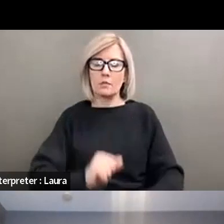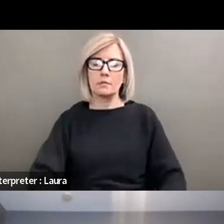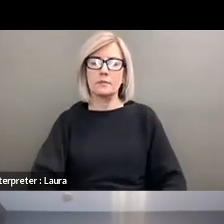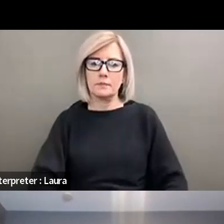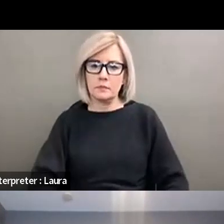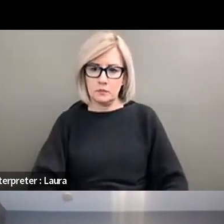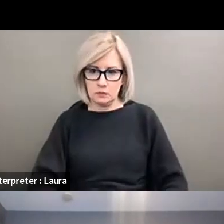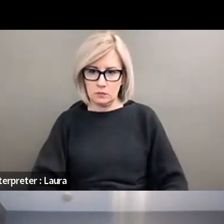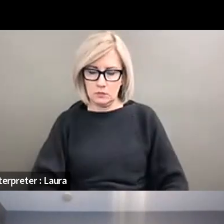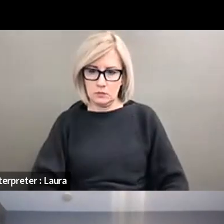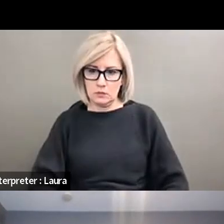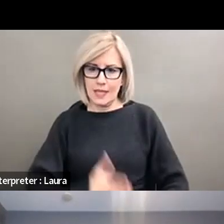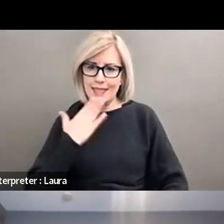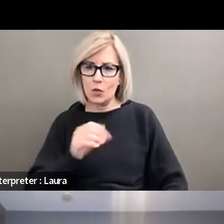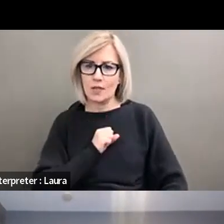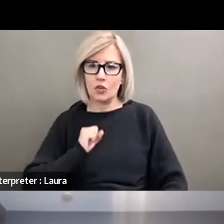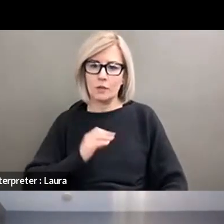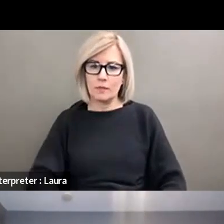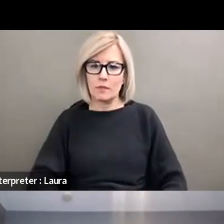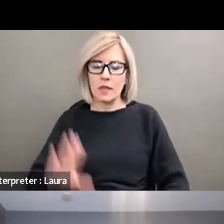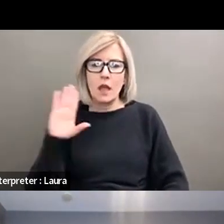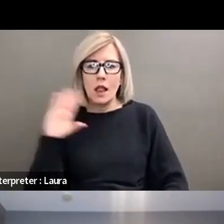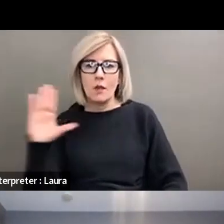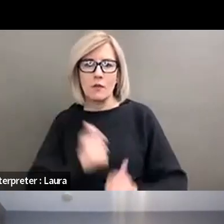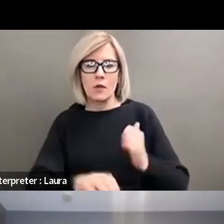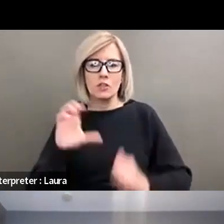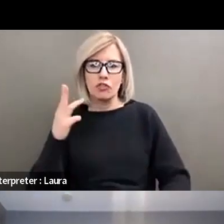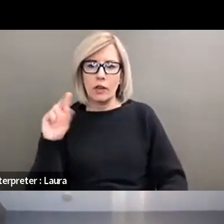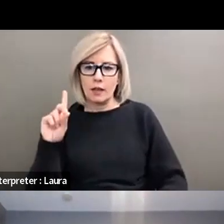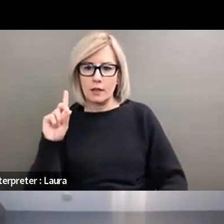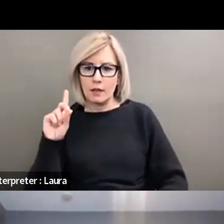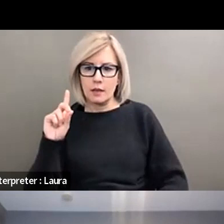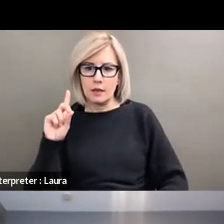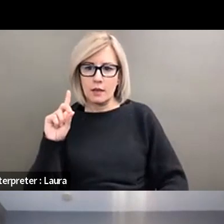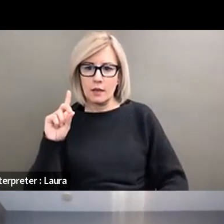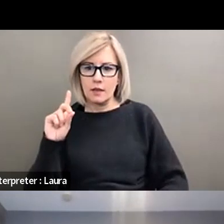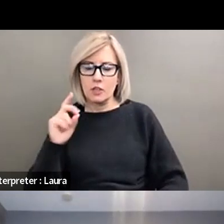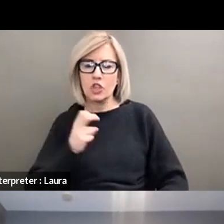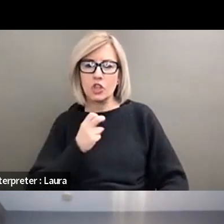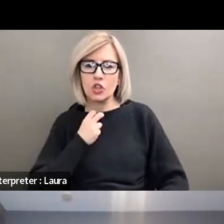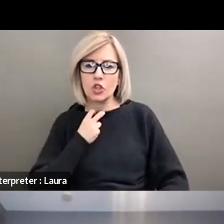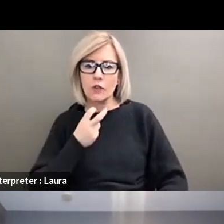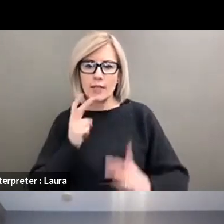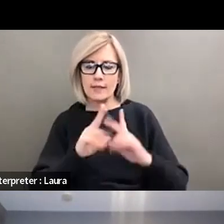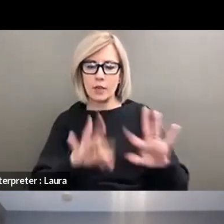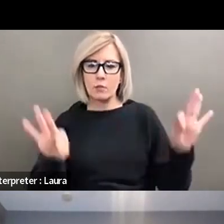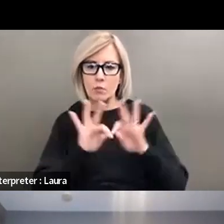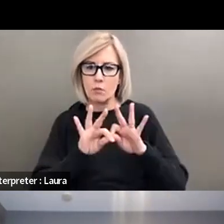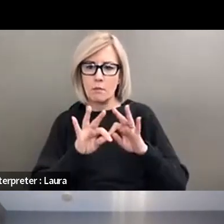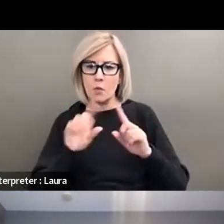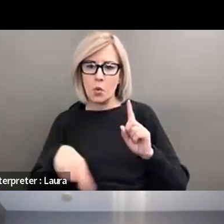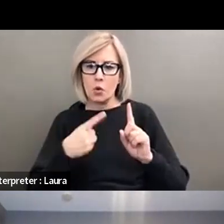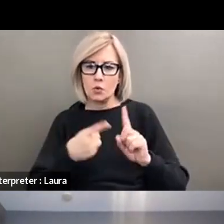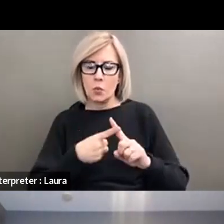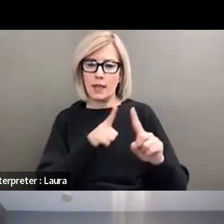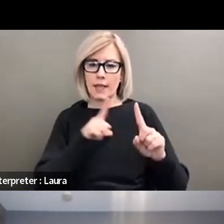Thank you, Senator. Hello, everybody. Chad, your voice is really important, because when